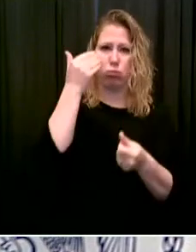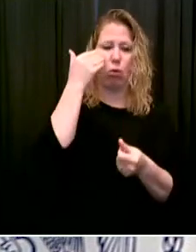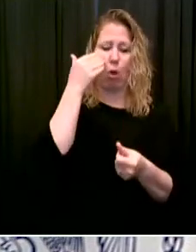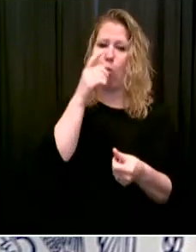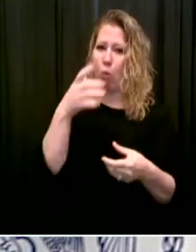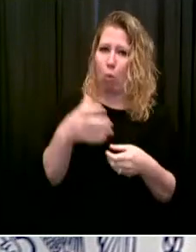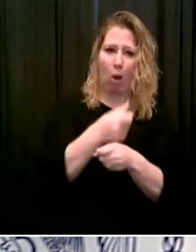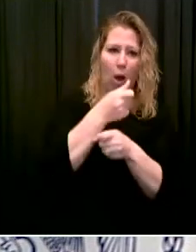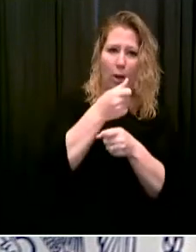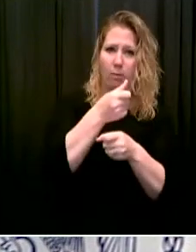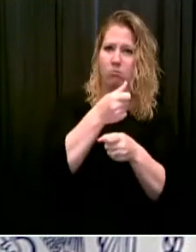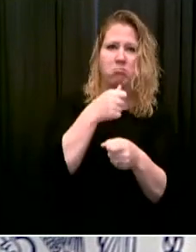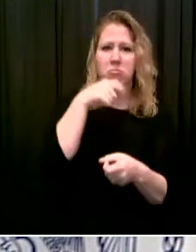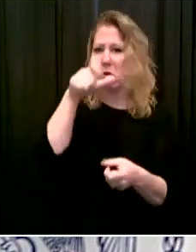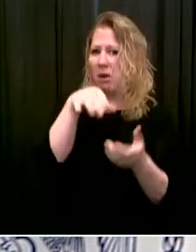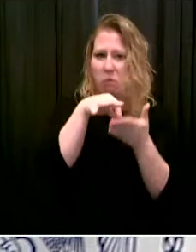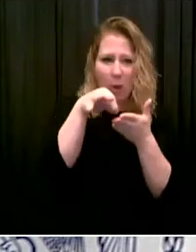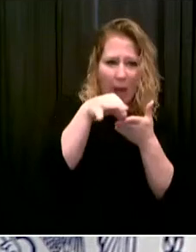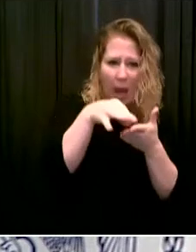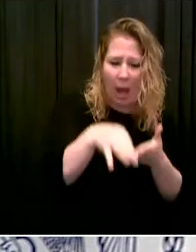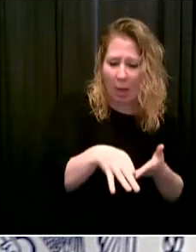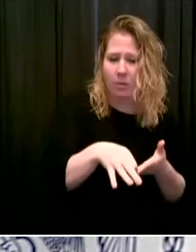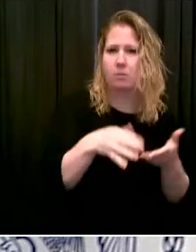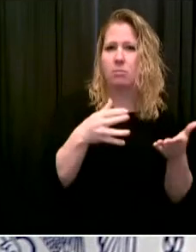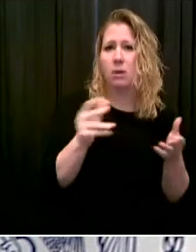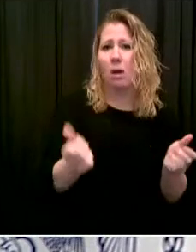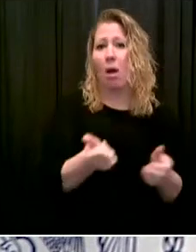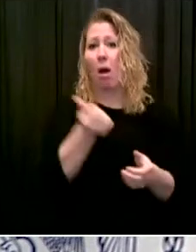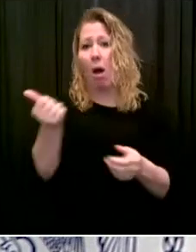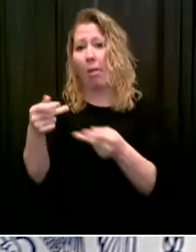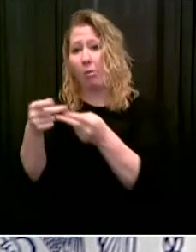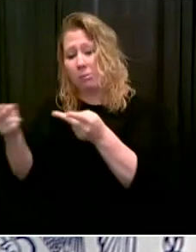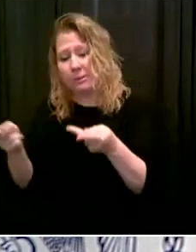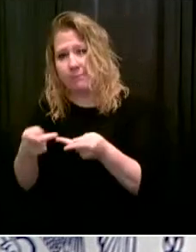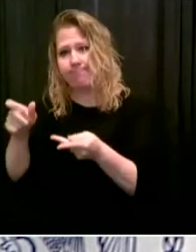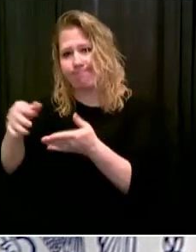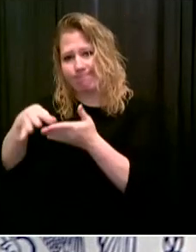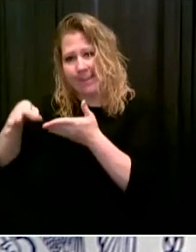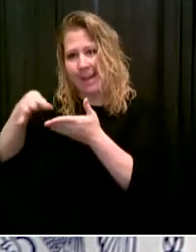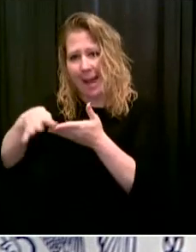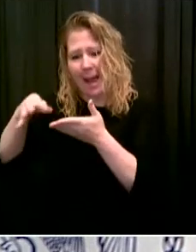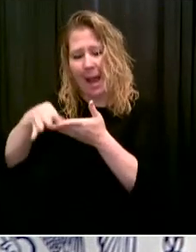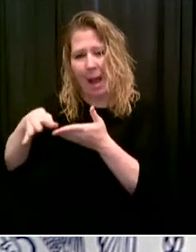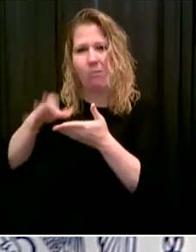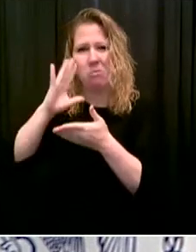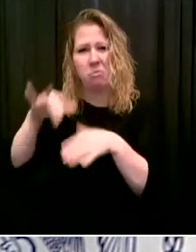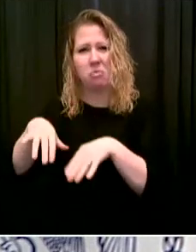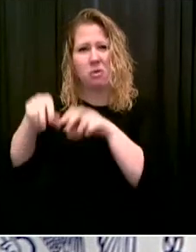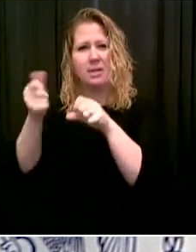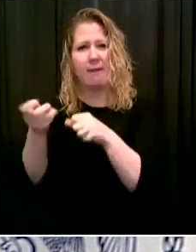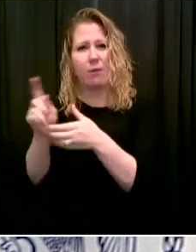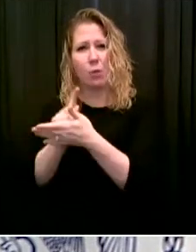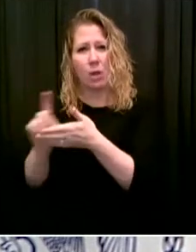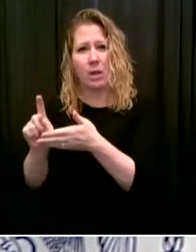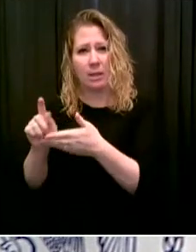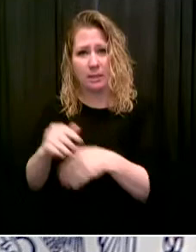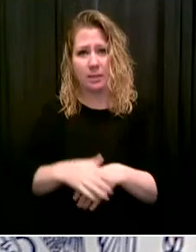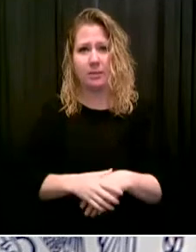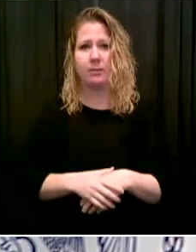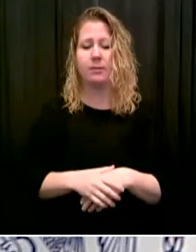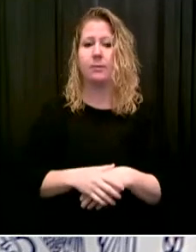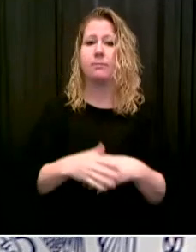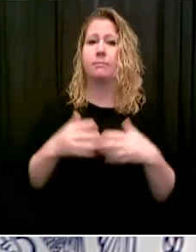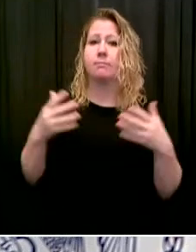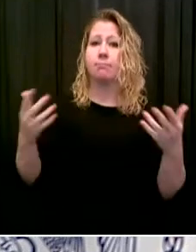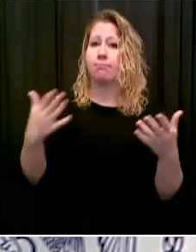a lot of races, obviously, it's going to be a few weeks. But the good news is, Andrew, that every